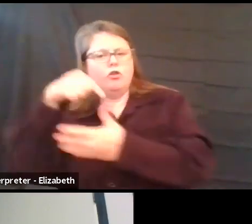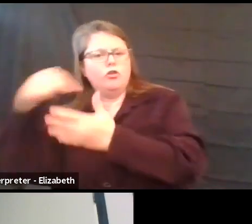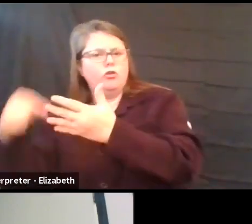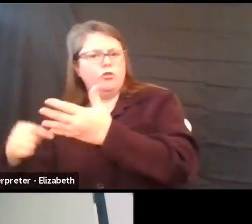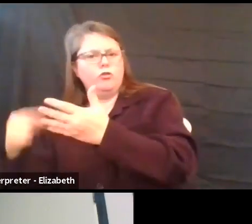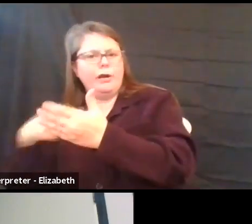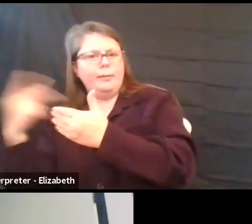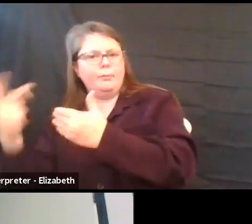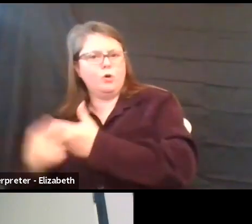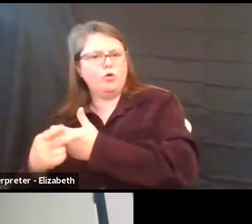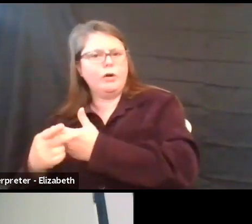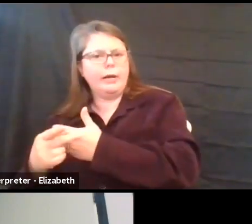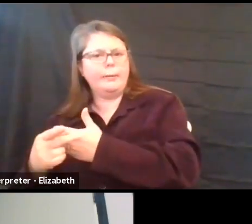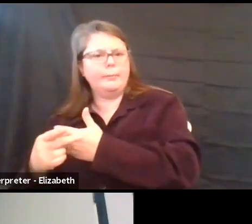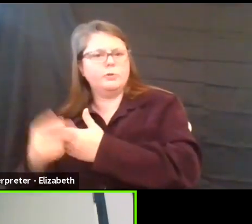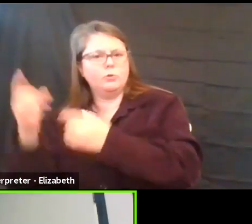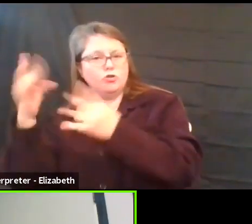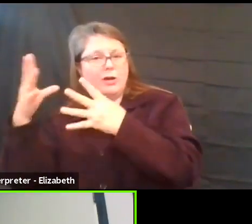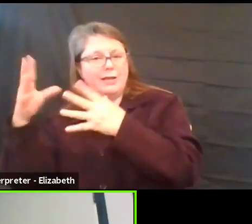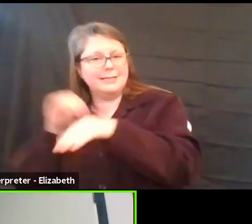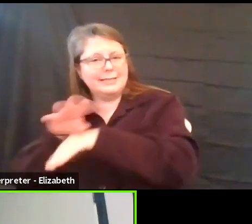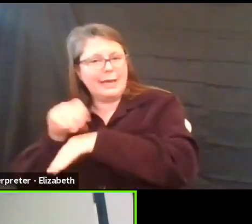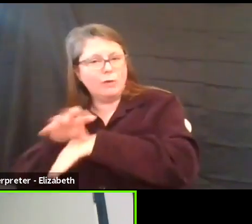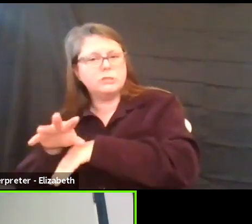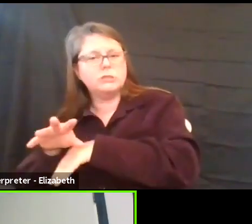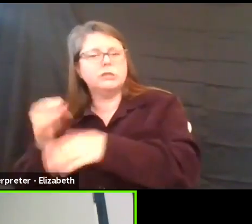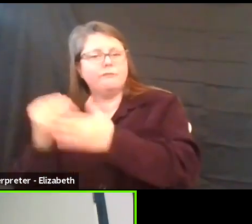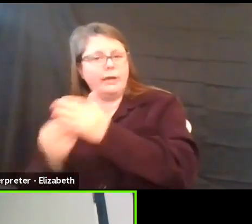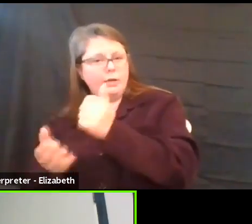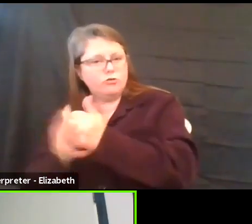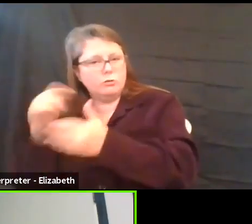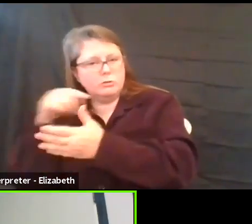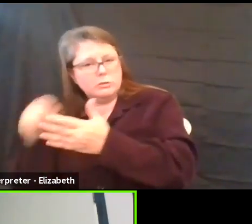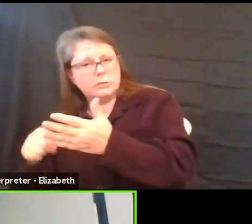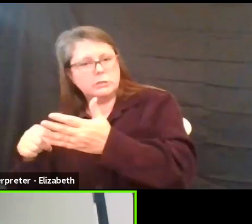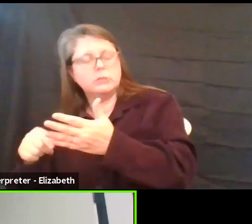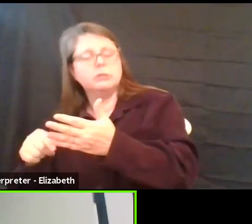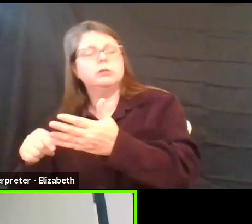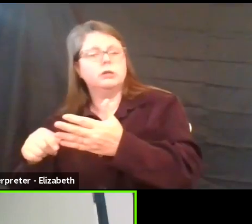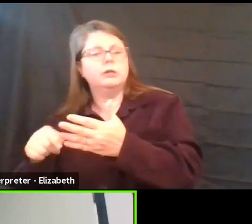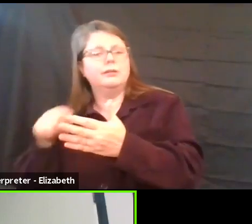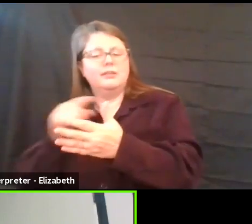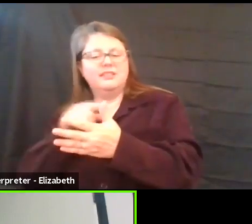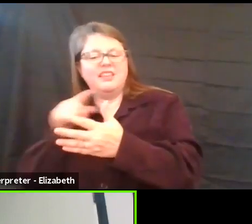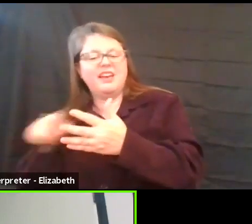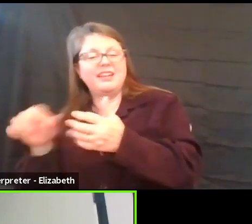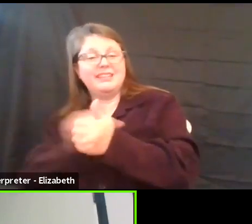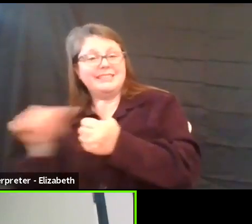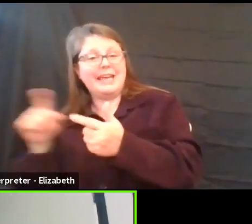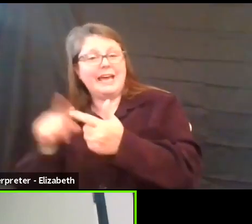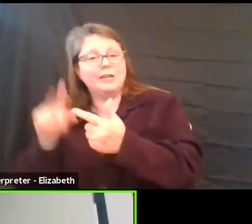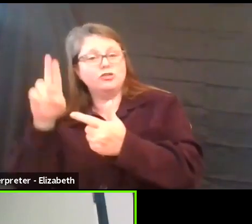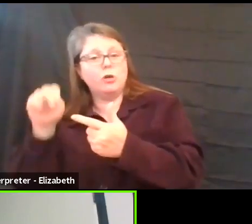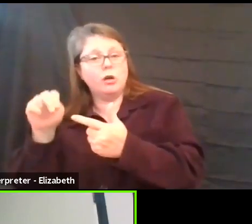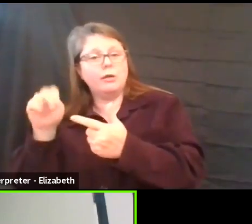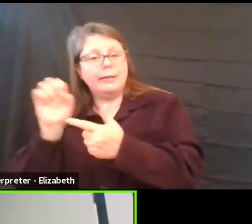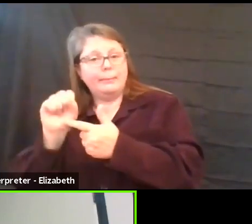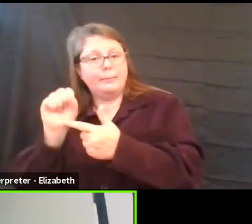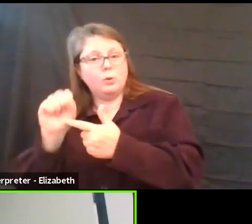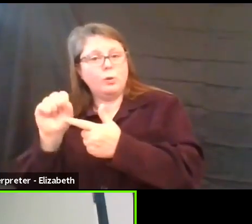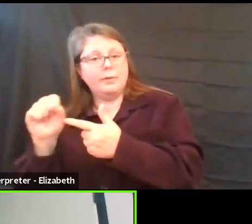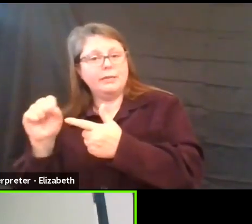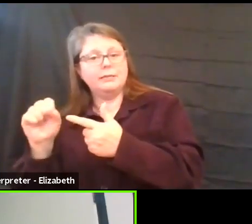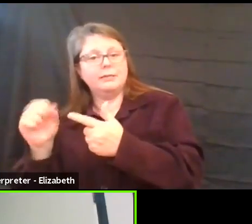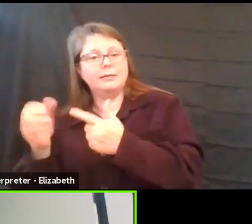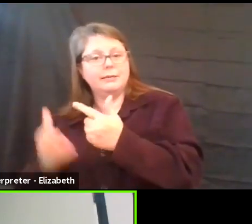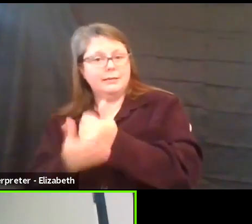Crisis counseling? Right. Yeah, okay. So the disaster unemployment assistance is actually managed by the Oregon Employment